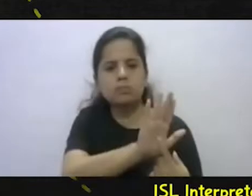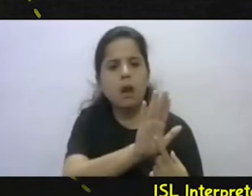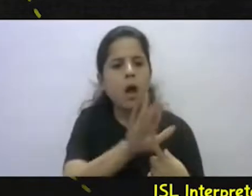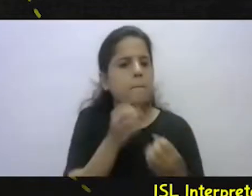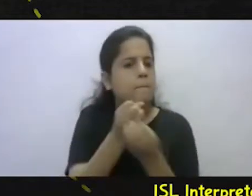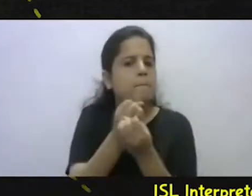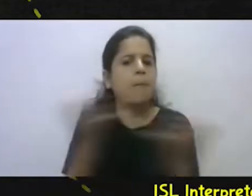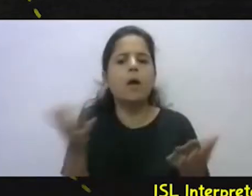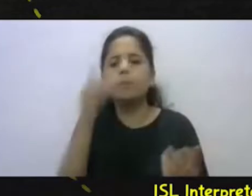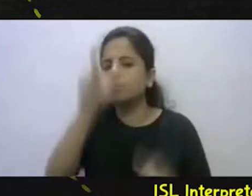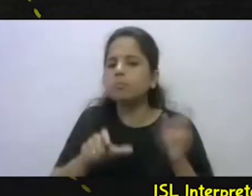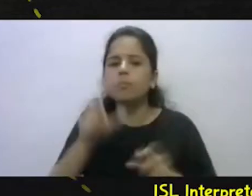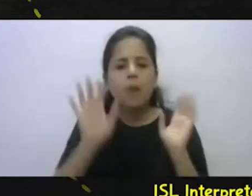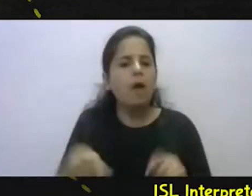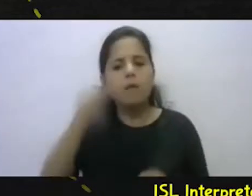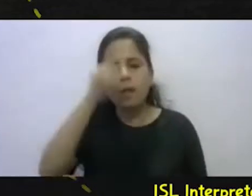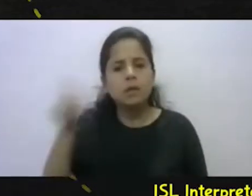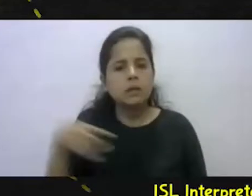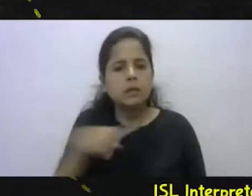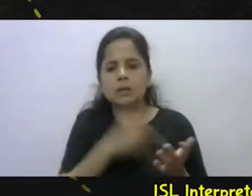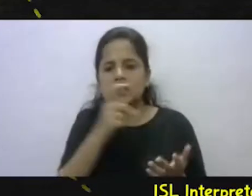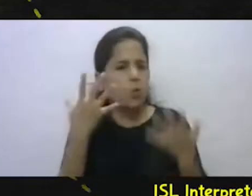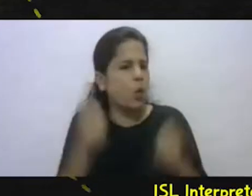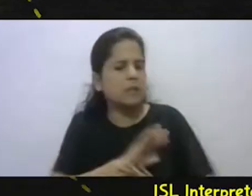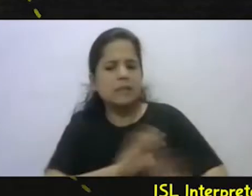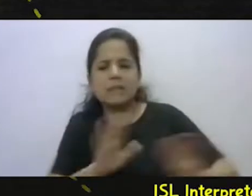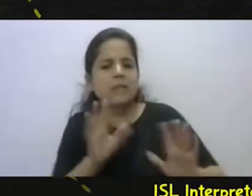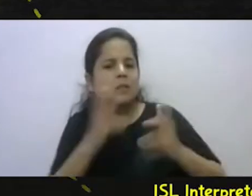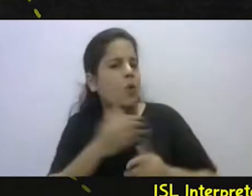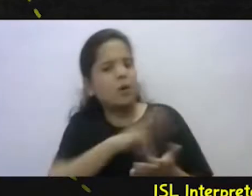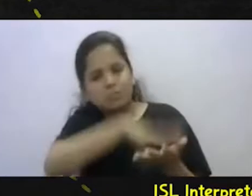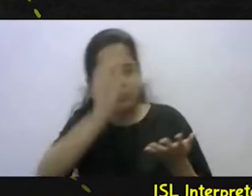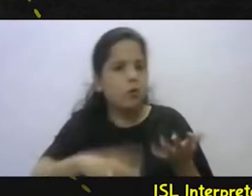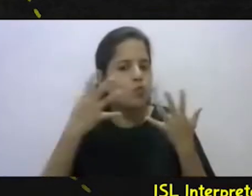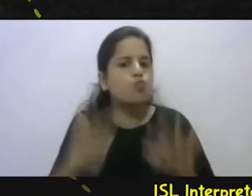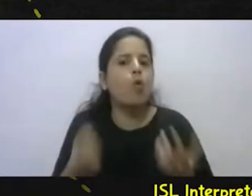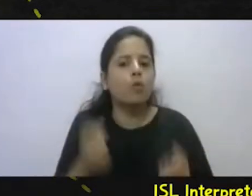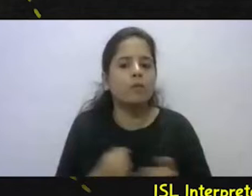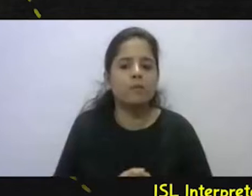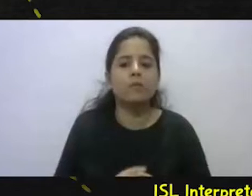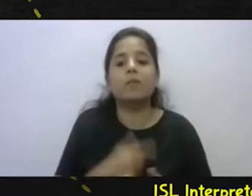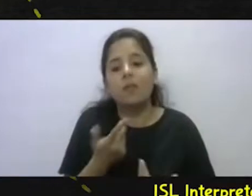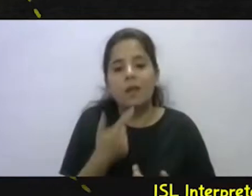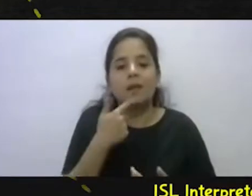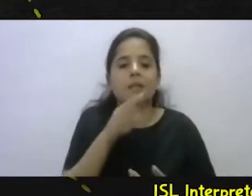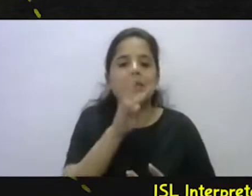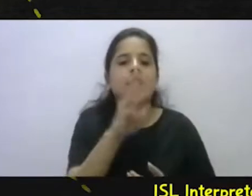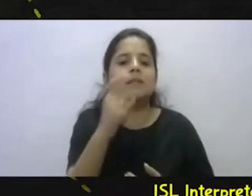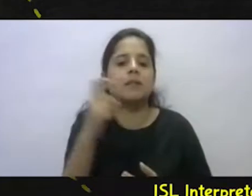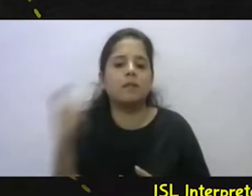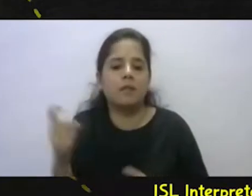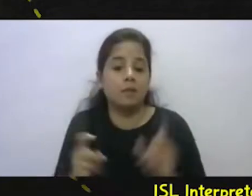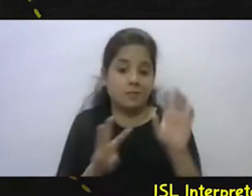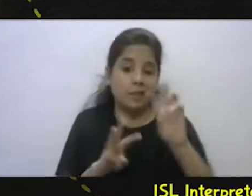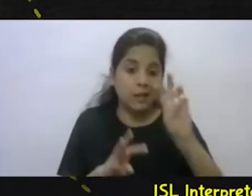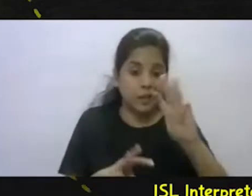people across the country who are resisting 377 in their own way, right? And the idea was a very cheesy one, where 377 on one side